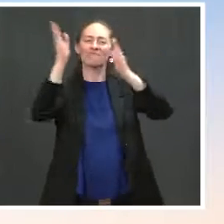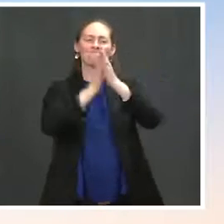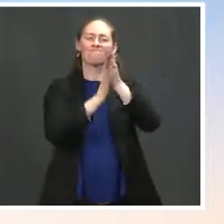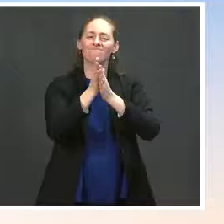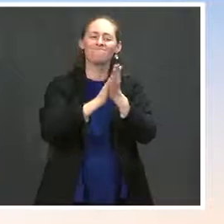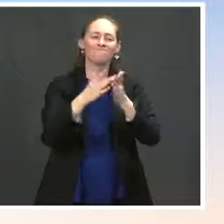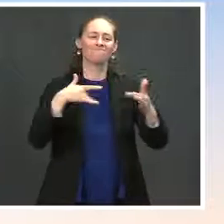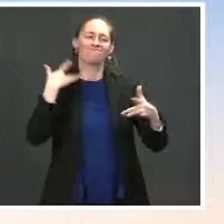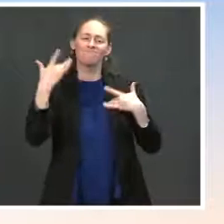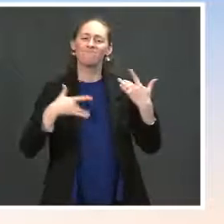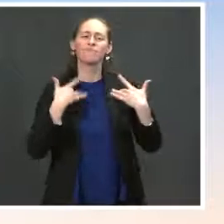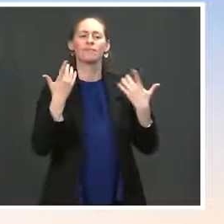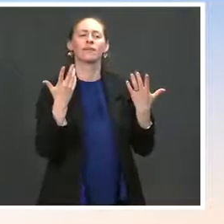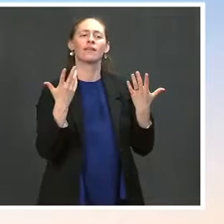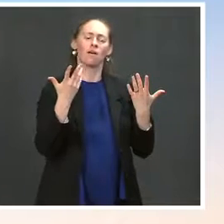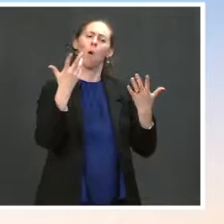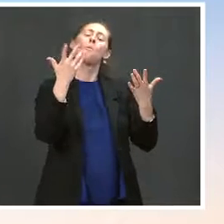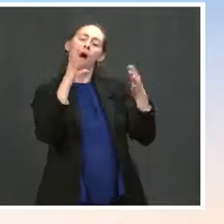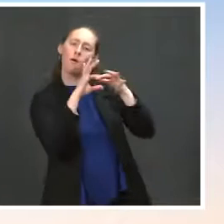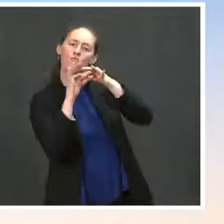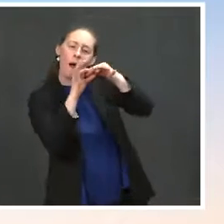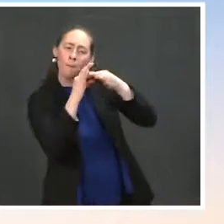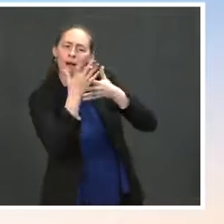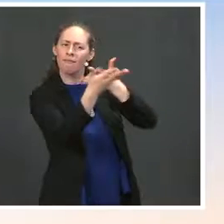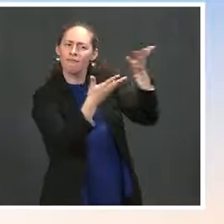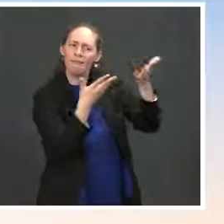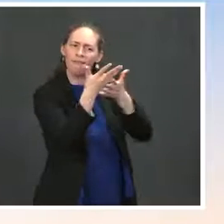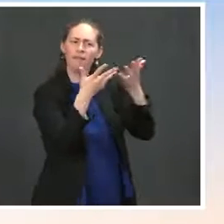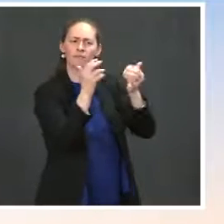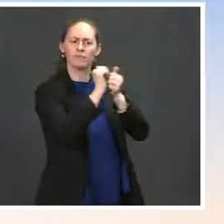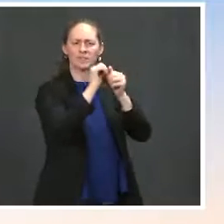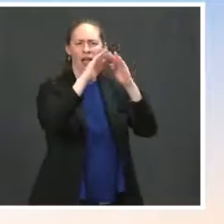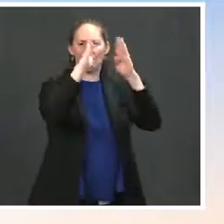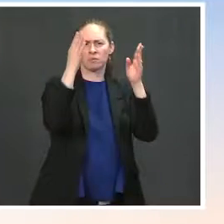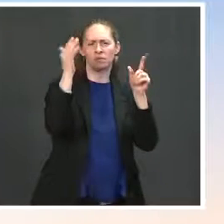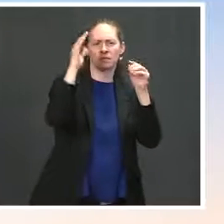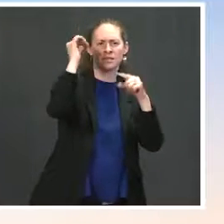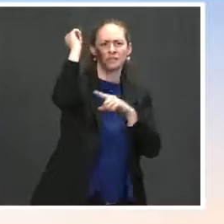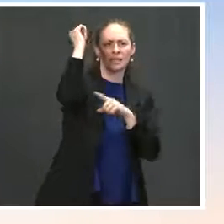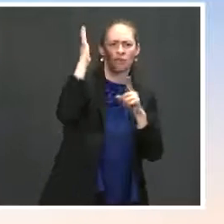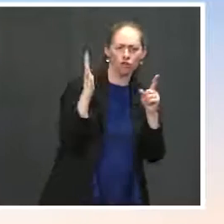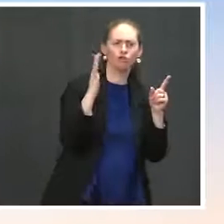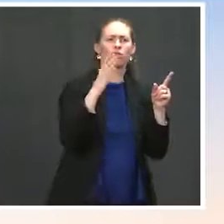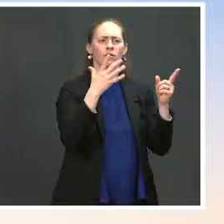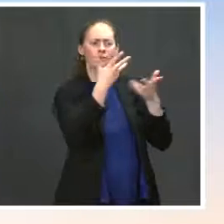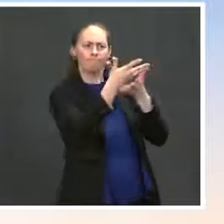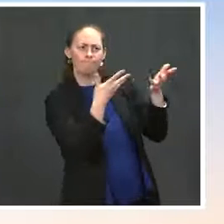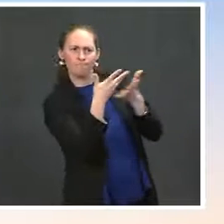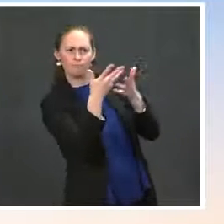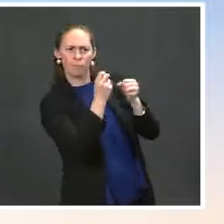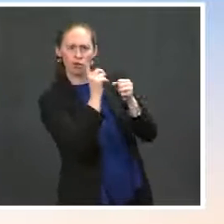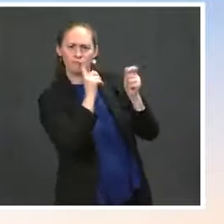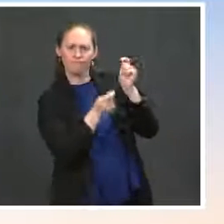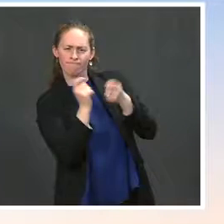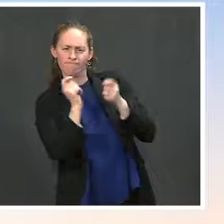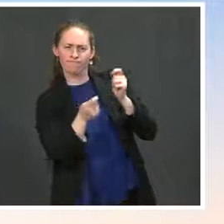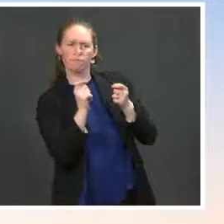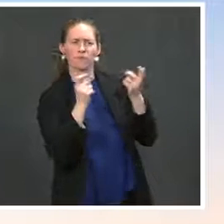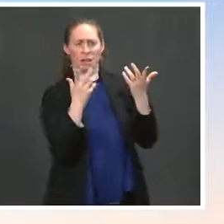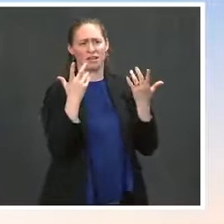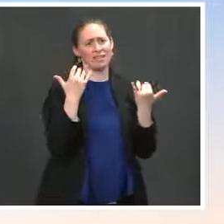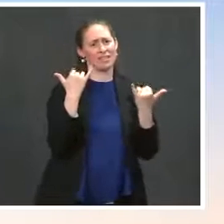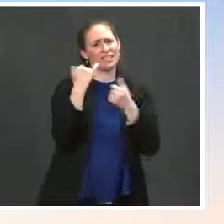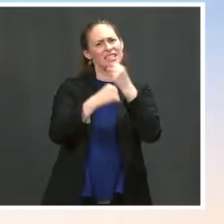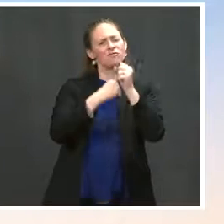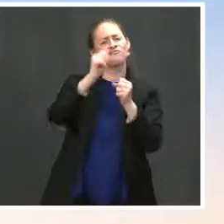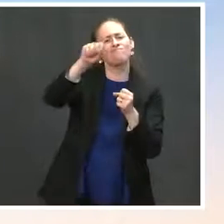partnership or in cooperation with the Speaker's office for the last several months. And as you touched on, certainly there were unique factors this year.